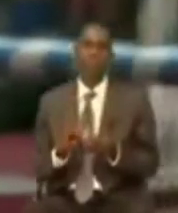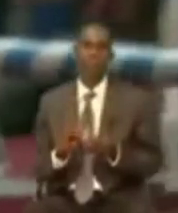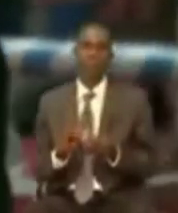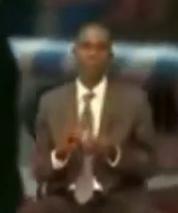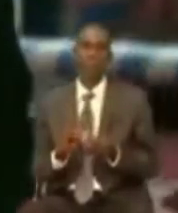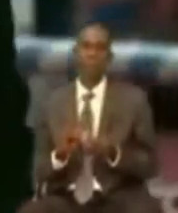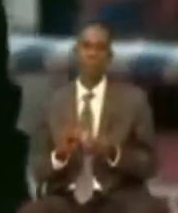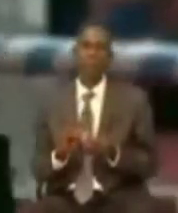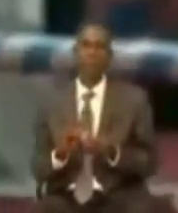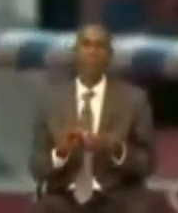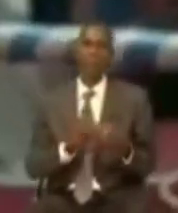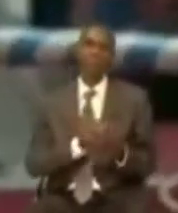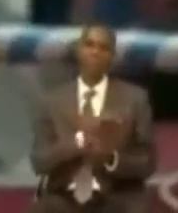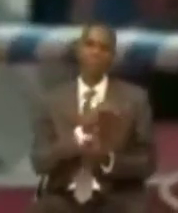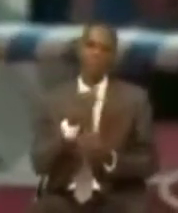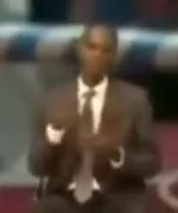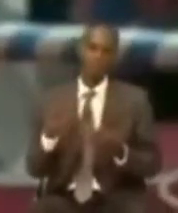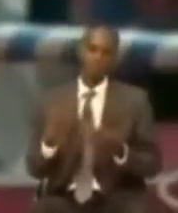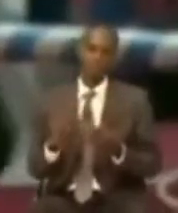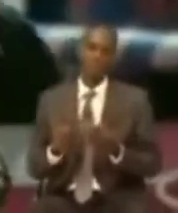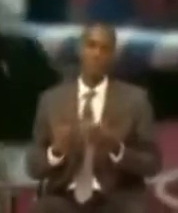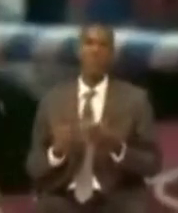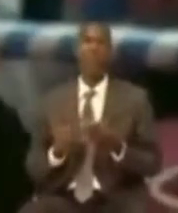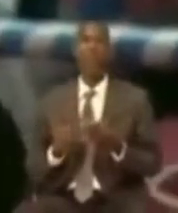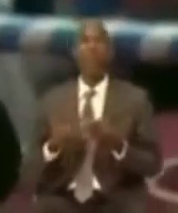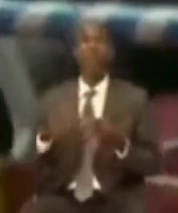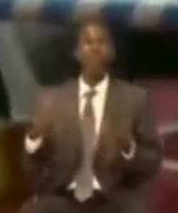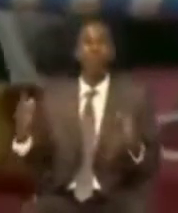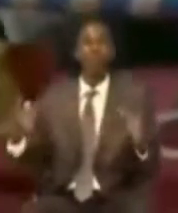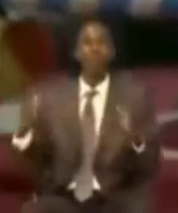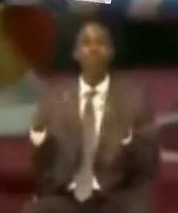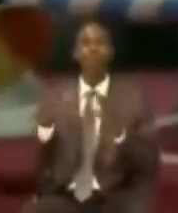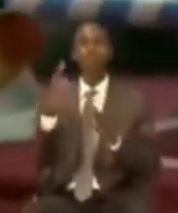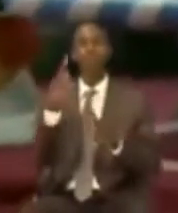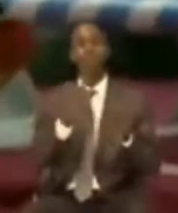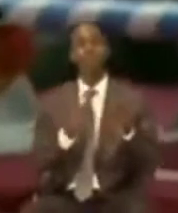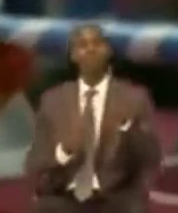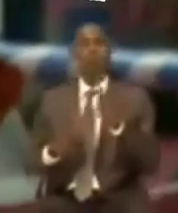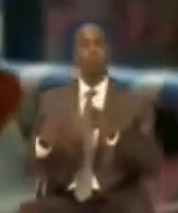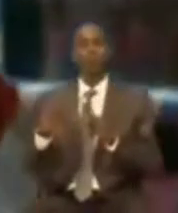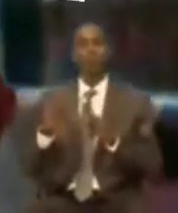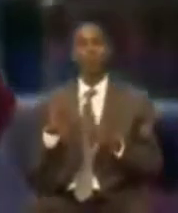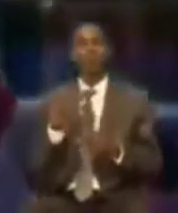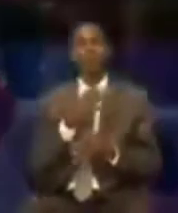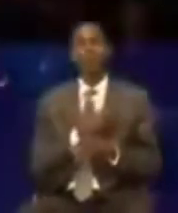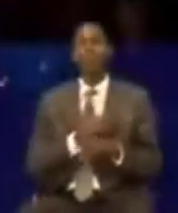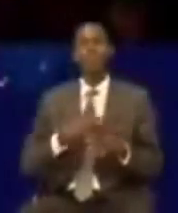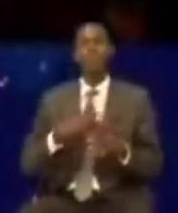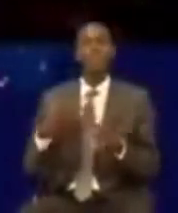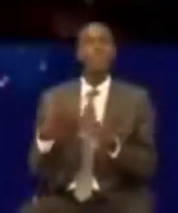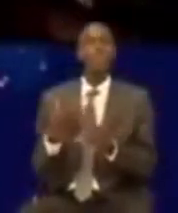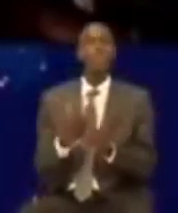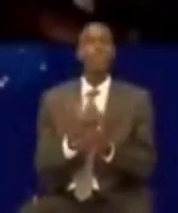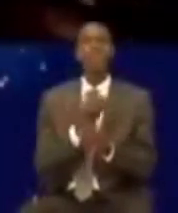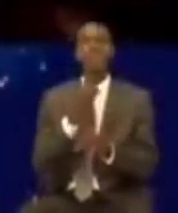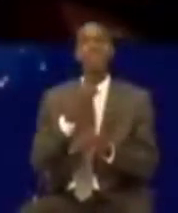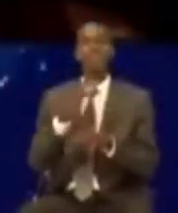When you're done blessing your people, please take the glory.